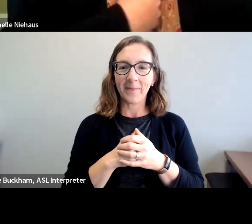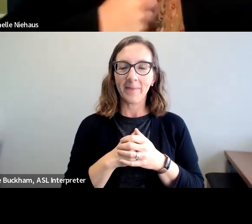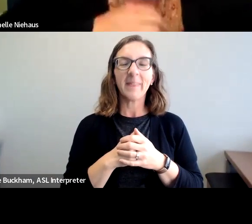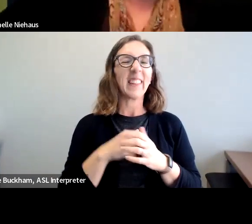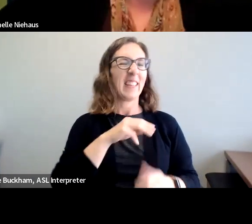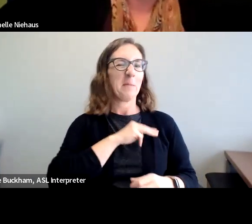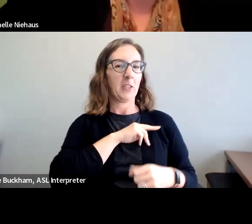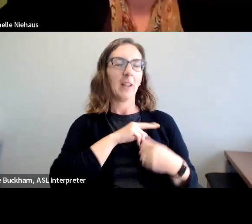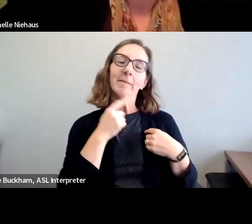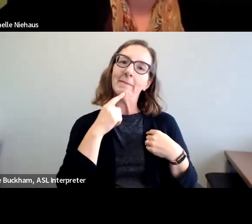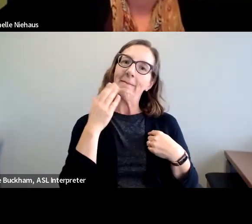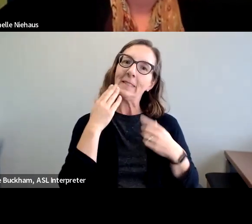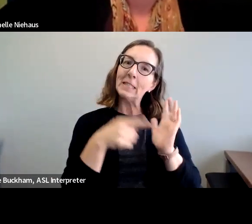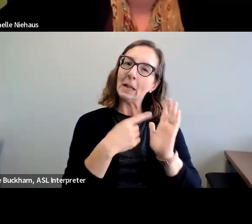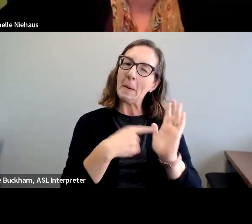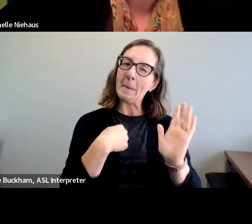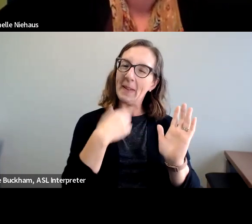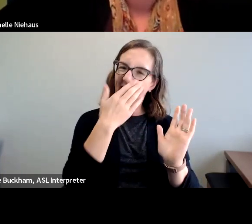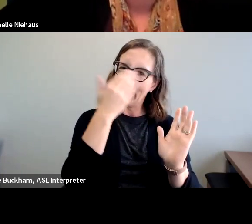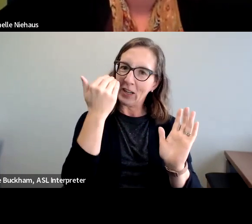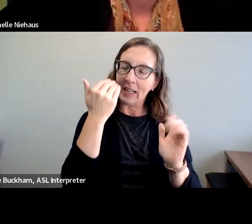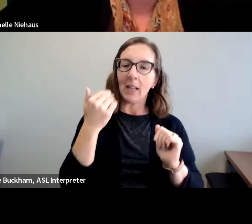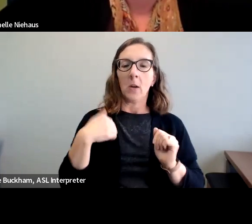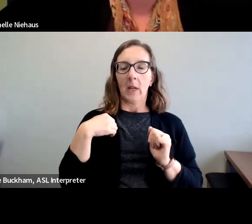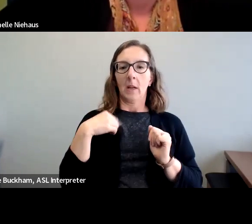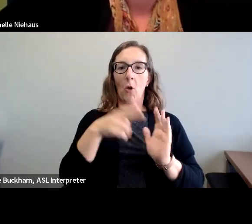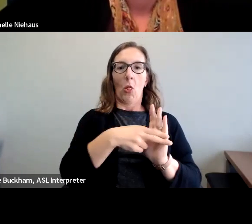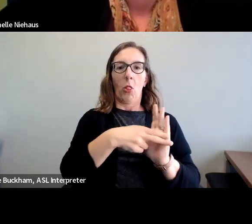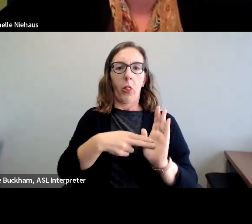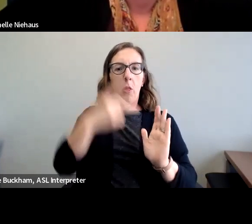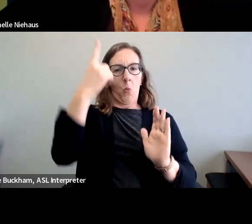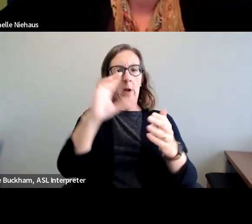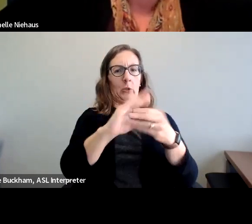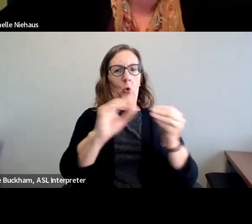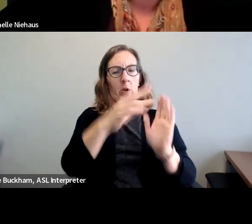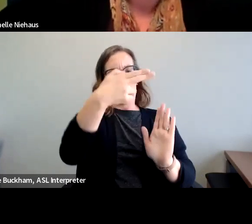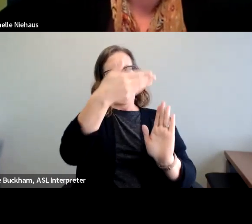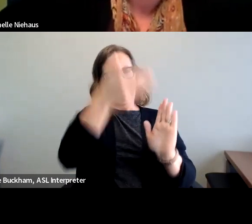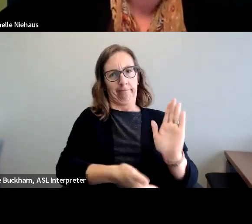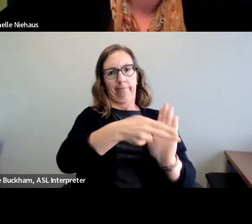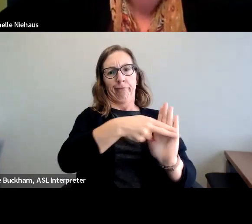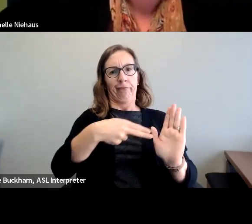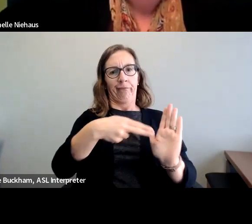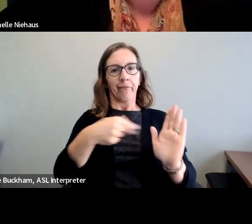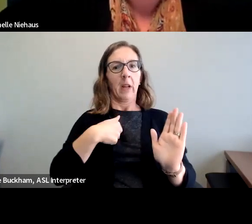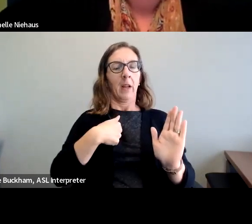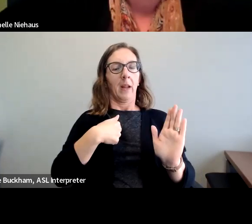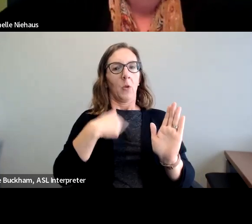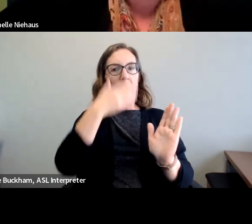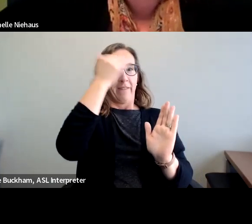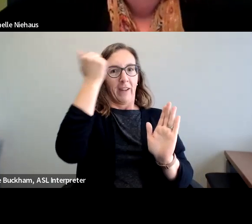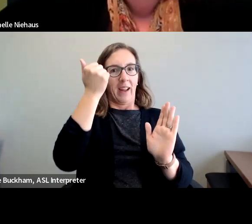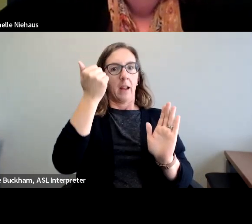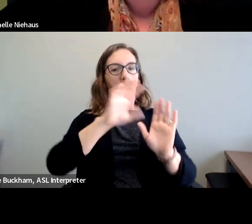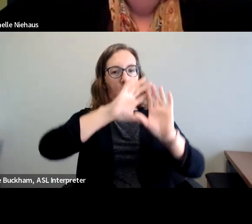Sometimes we forget that people are more than a single story, or people are more than whatever issue we're trying to address with them. So